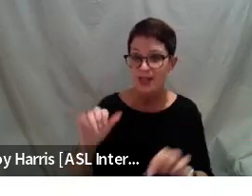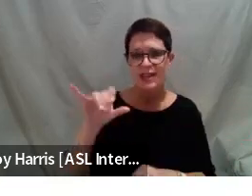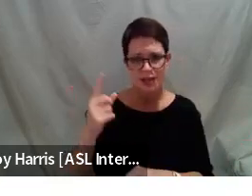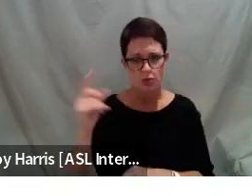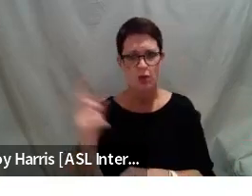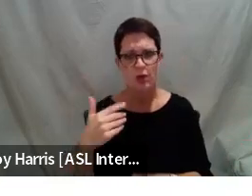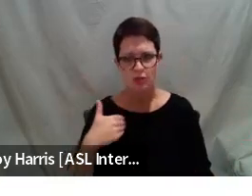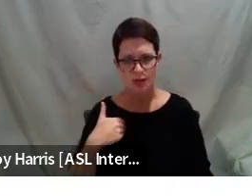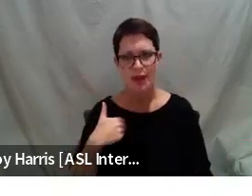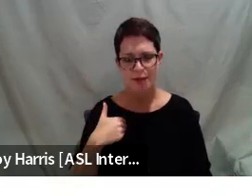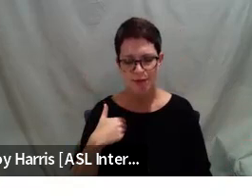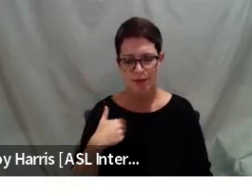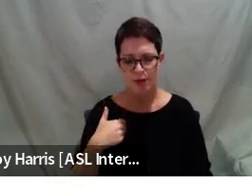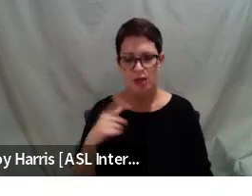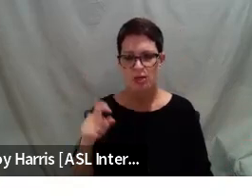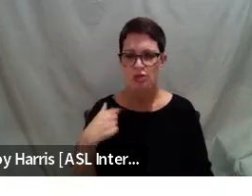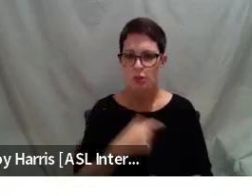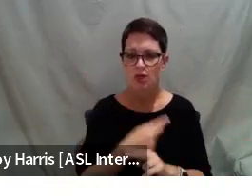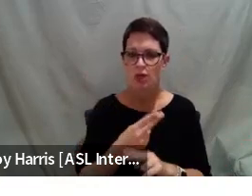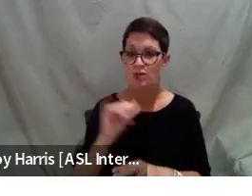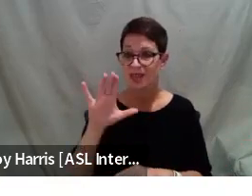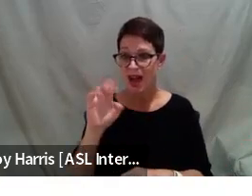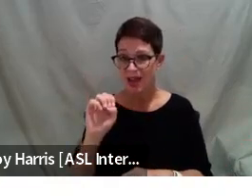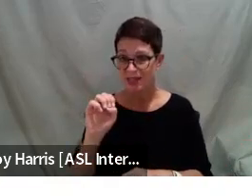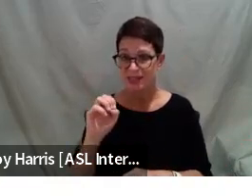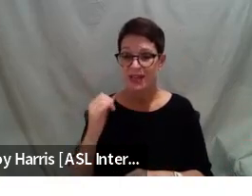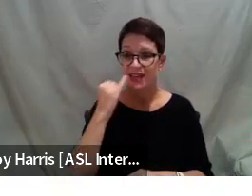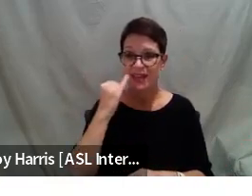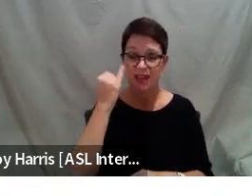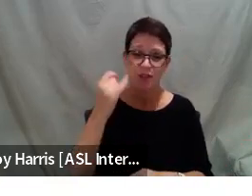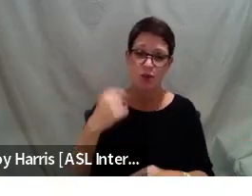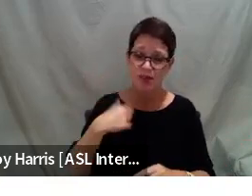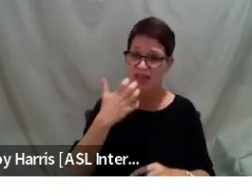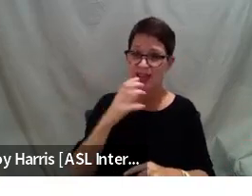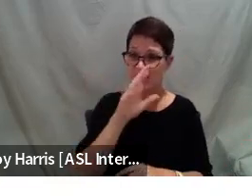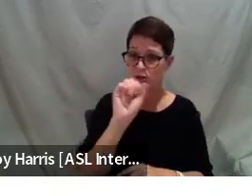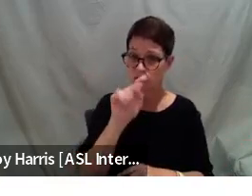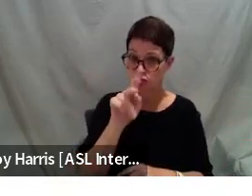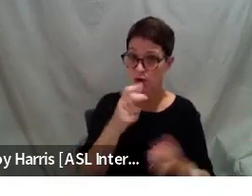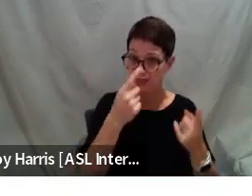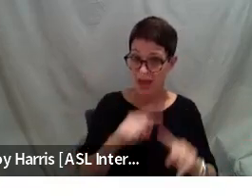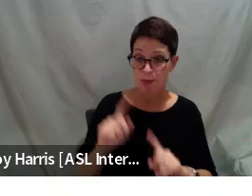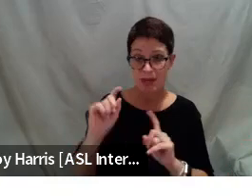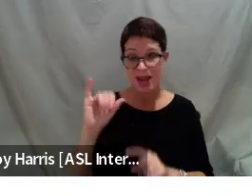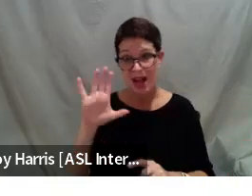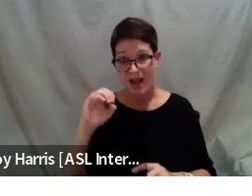one question. The question is, should we use ice on their body if we think they're having a heat stroke?